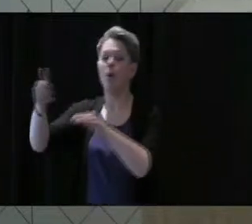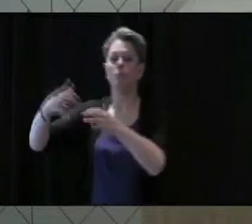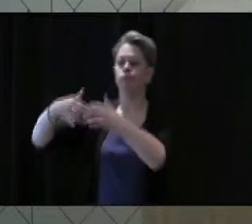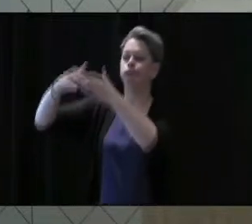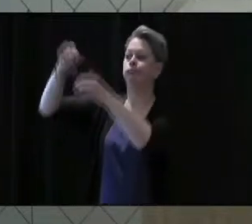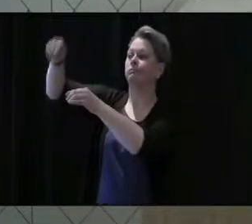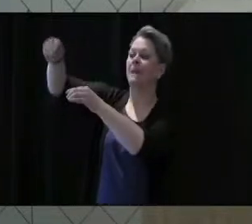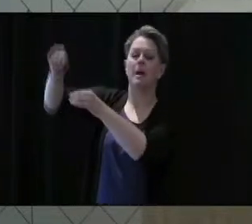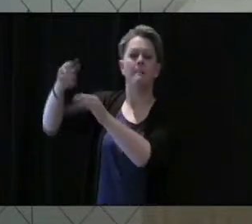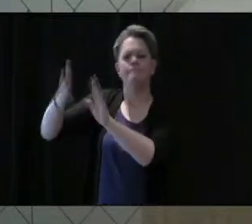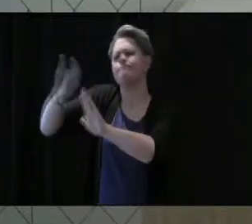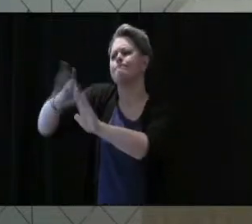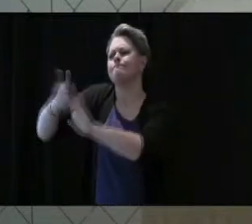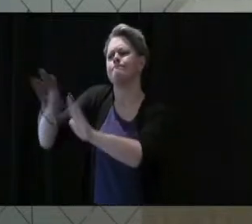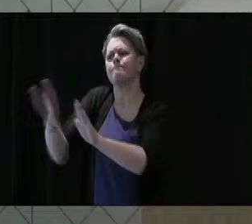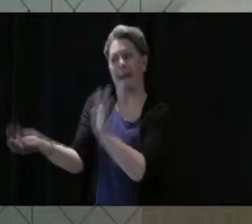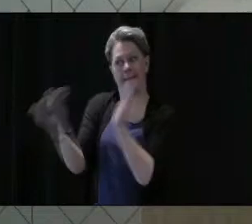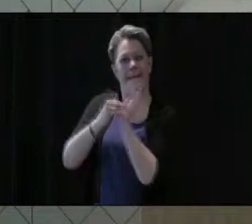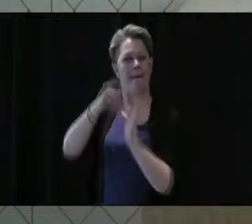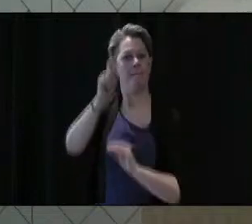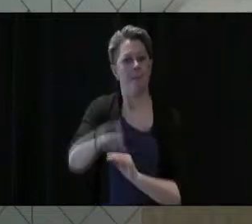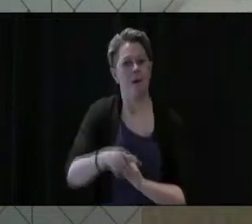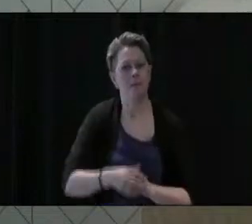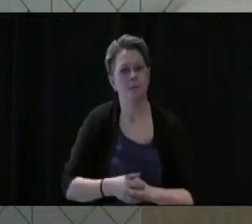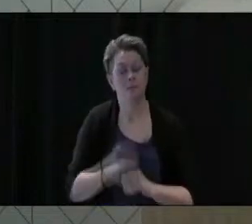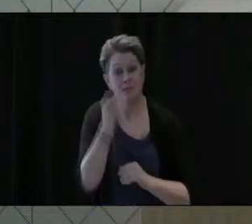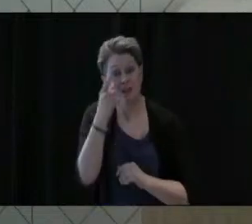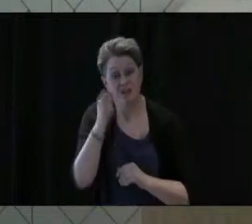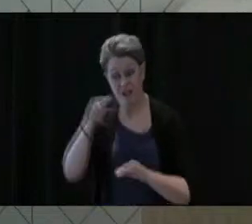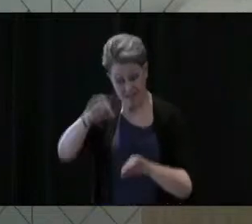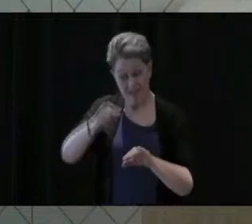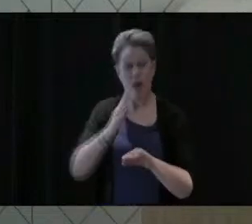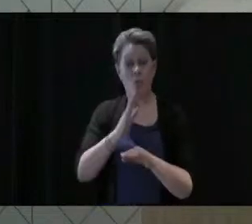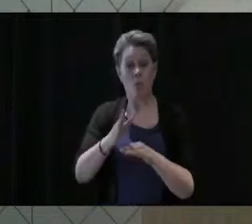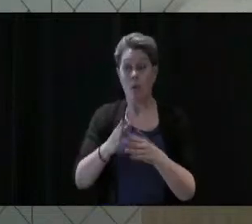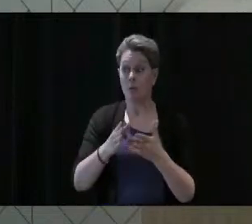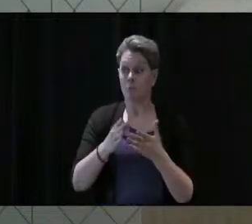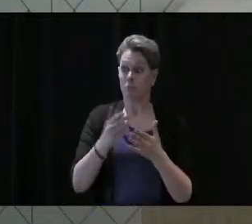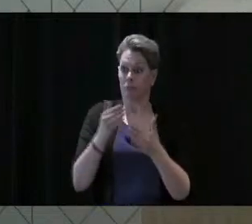be a significant part of global energy requirements for the next 30 or 40 years.